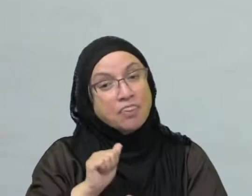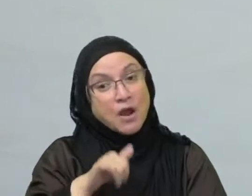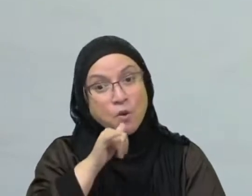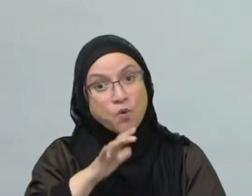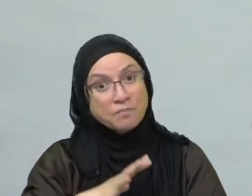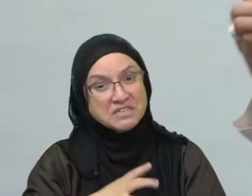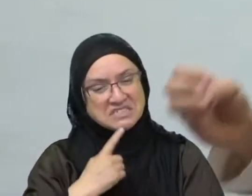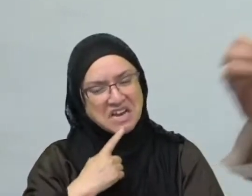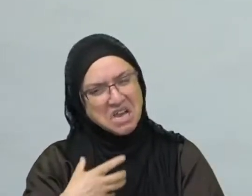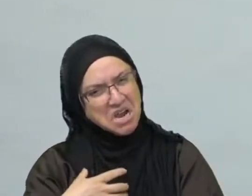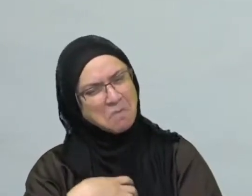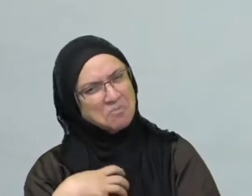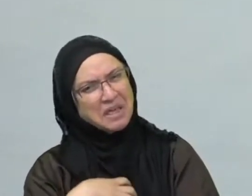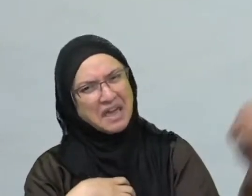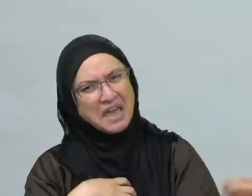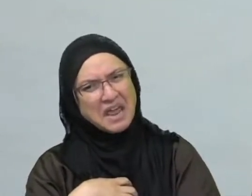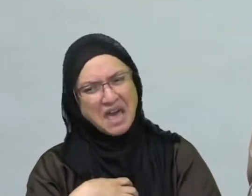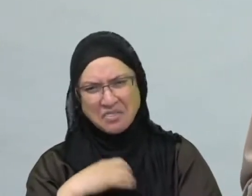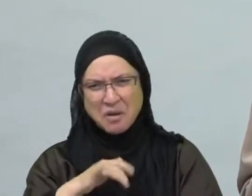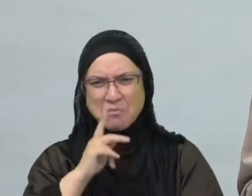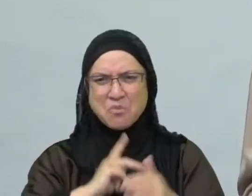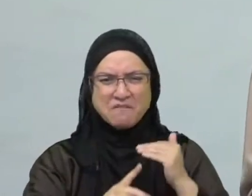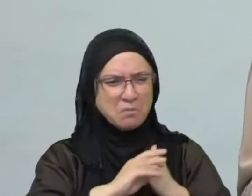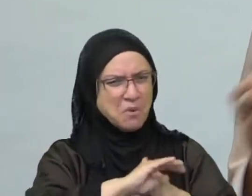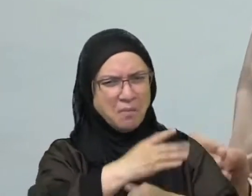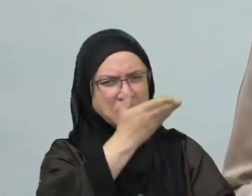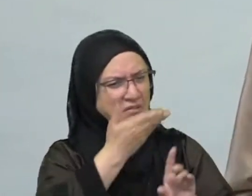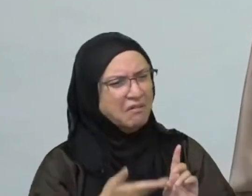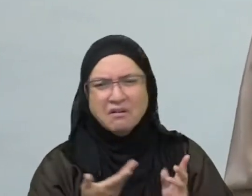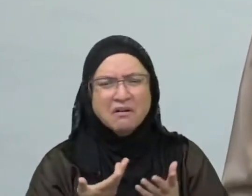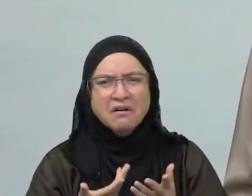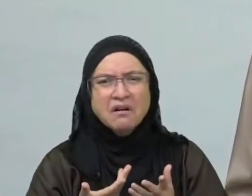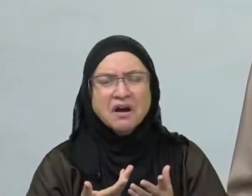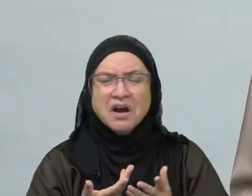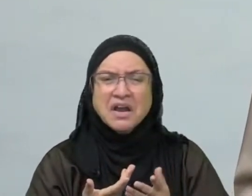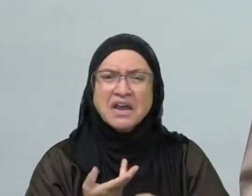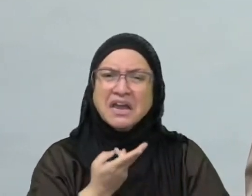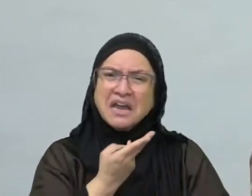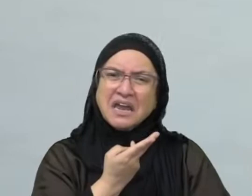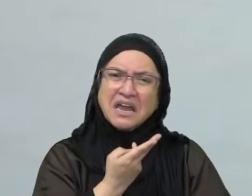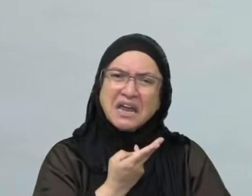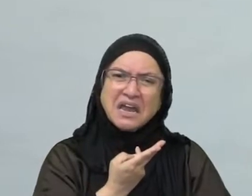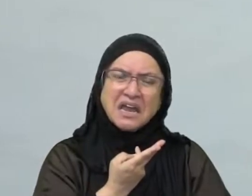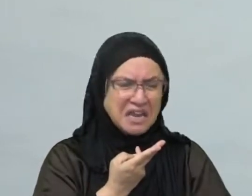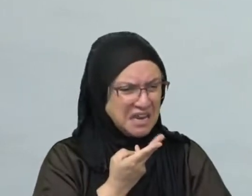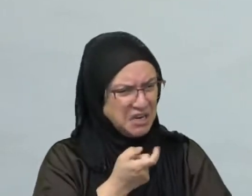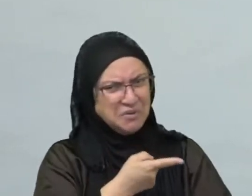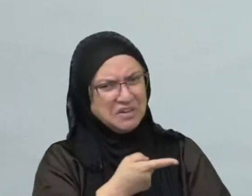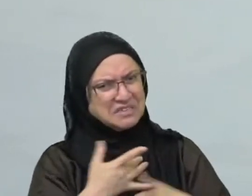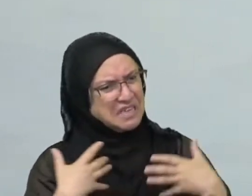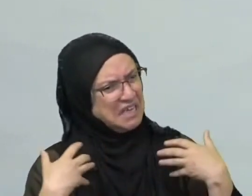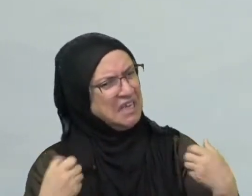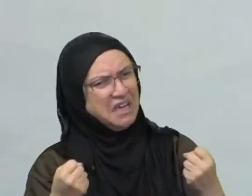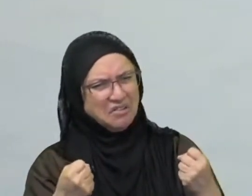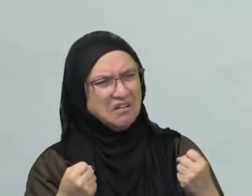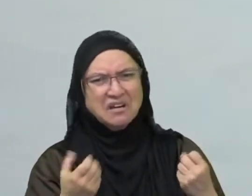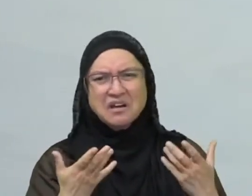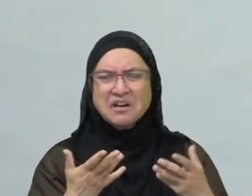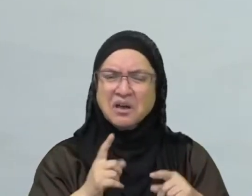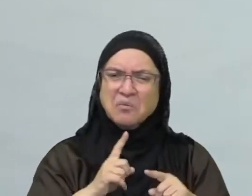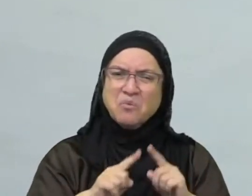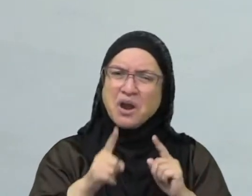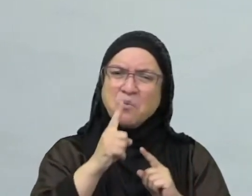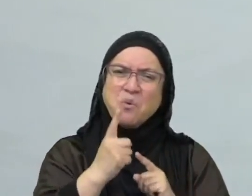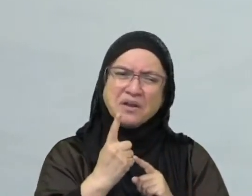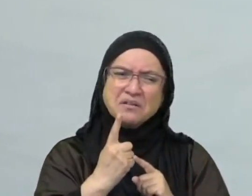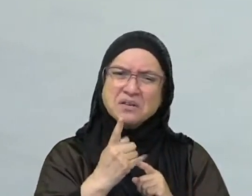all the time. And he would heal people that seemingly were not healable. But with this particular woman, he says to her,